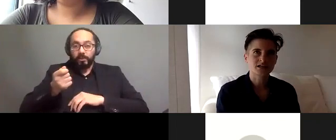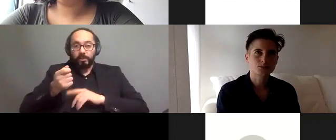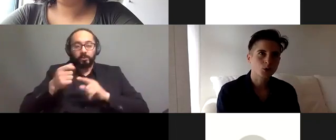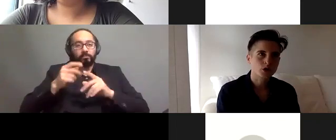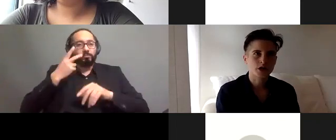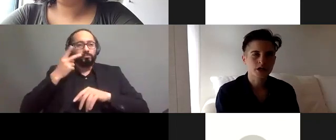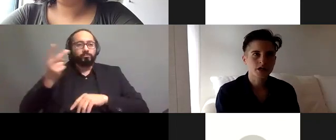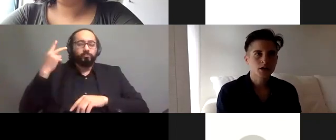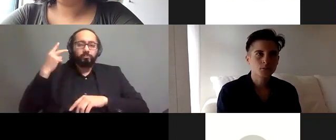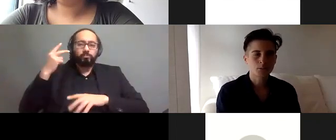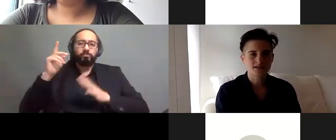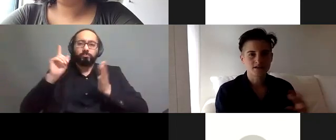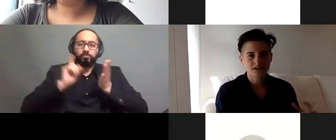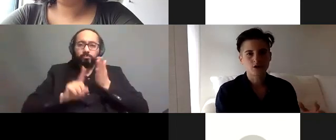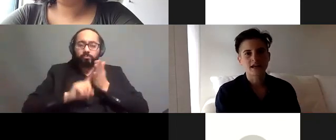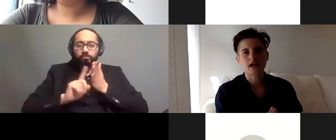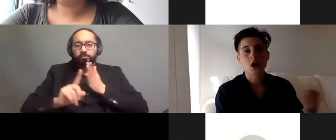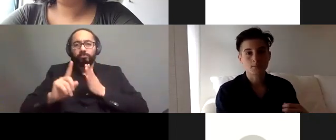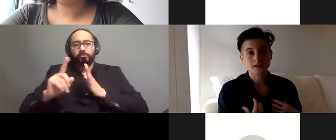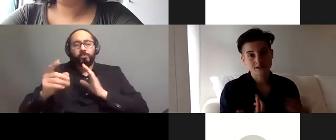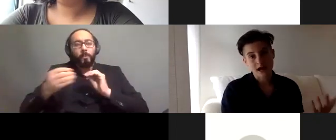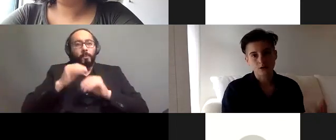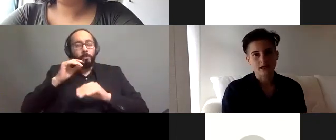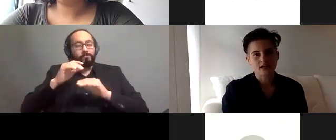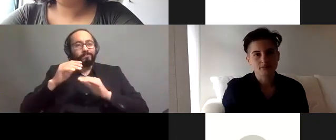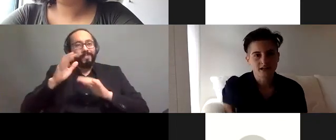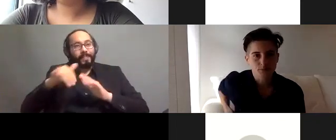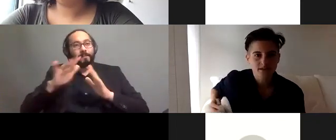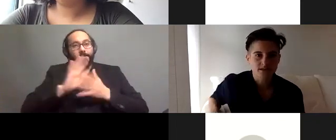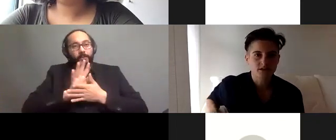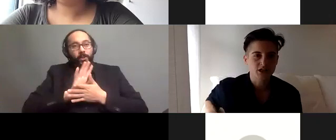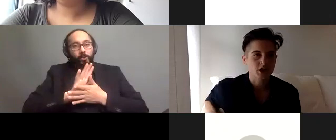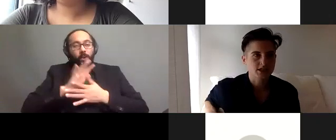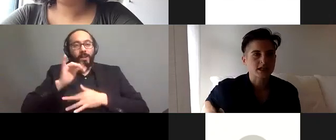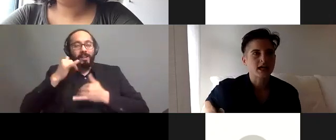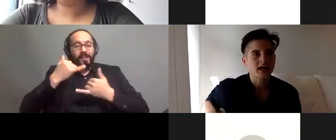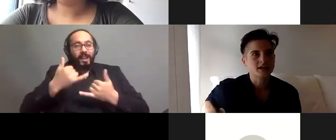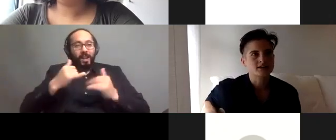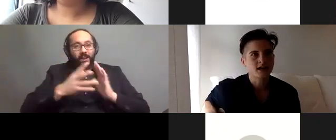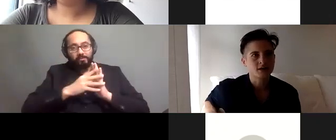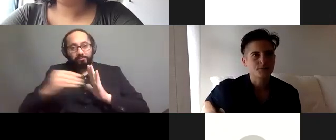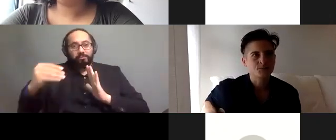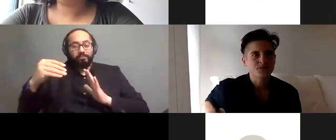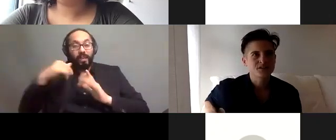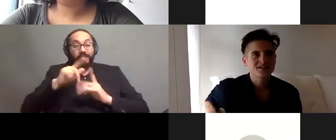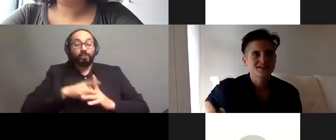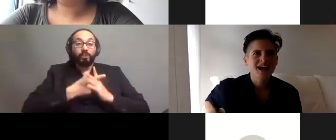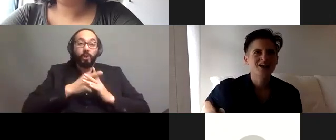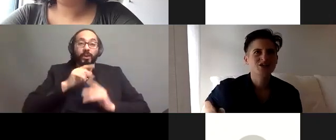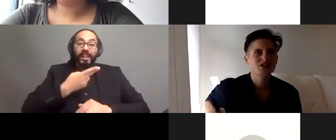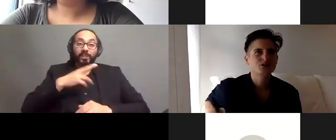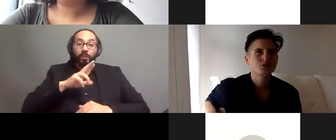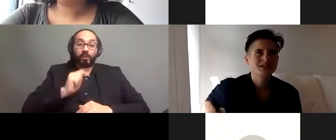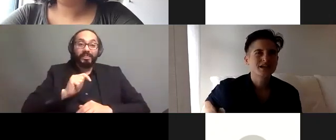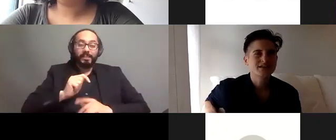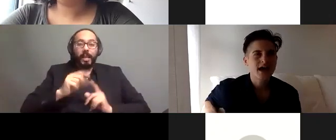of explore moments in the video that I copied now, like 11 months into HRT, and and